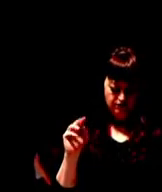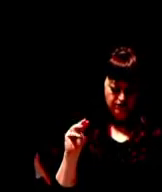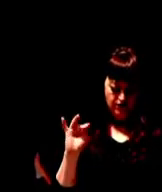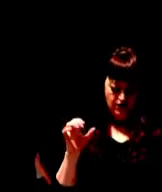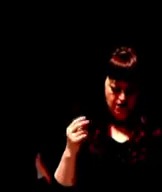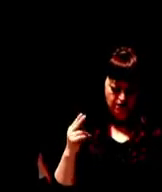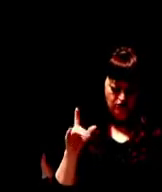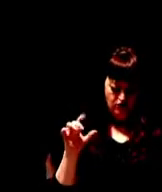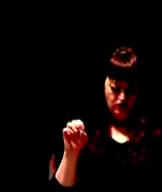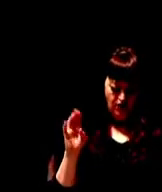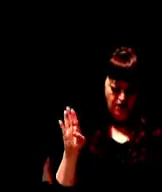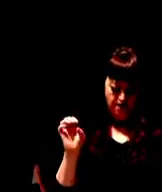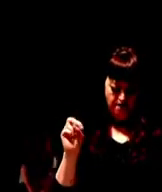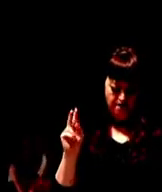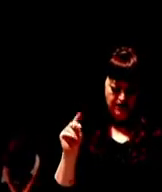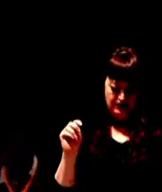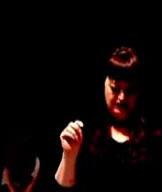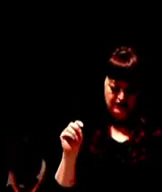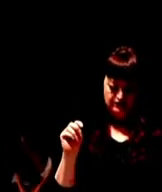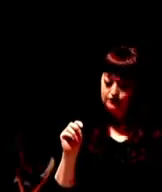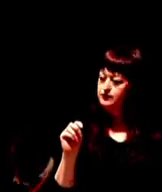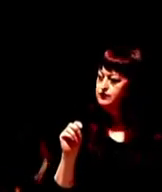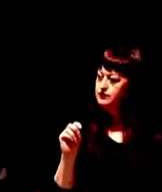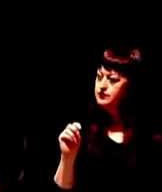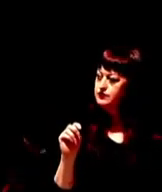Michelle Bent.